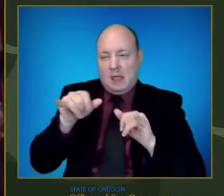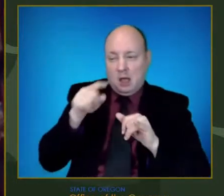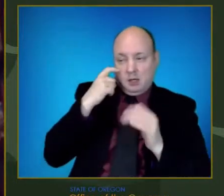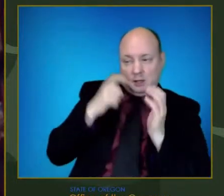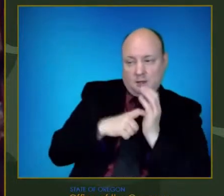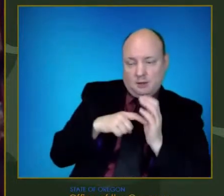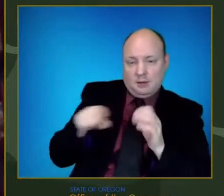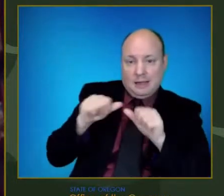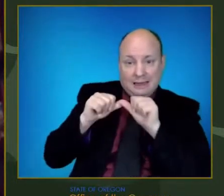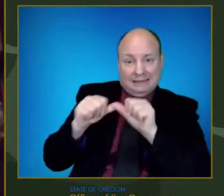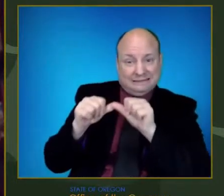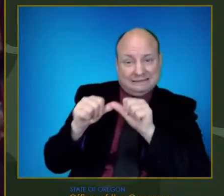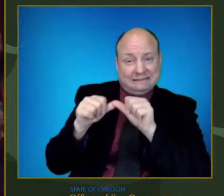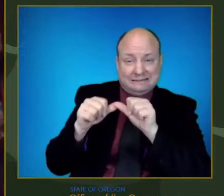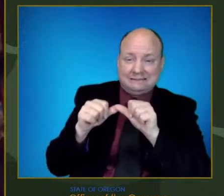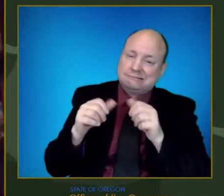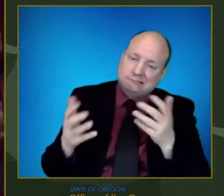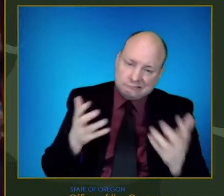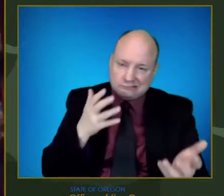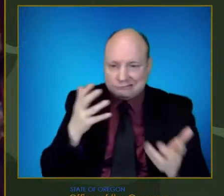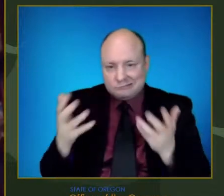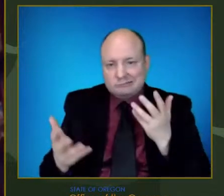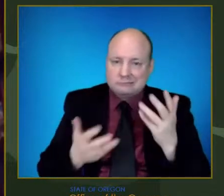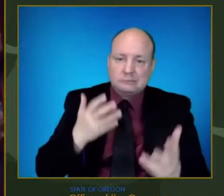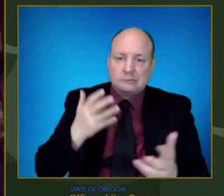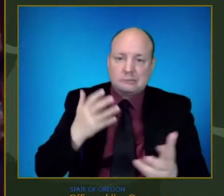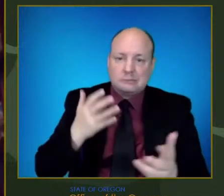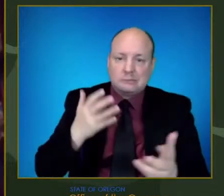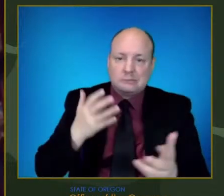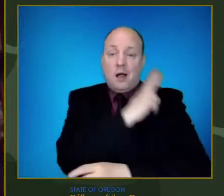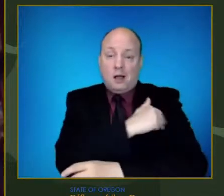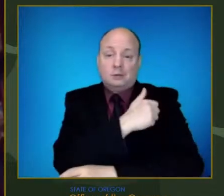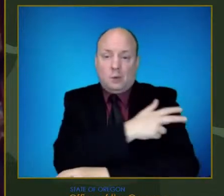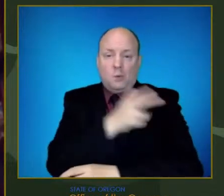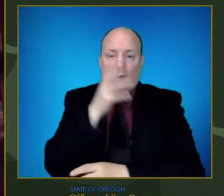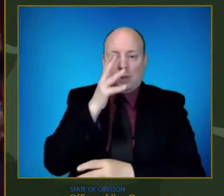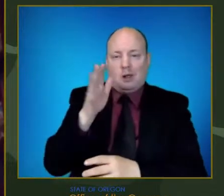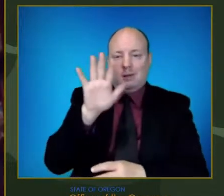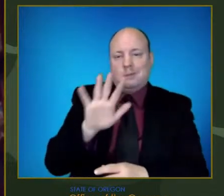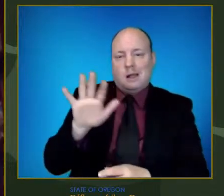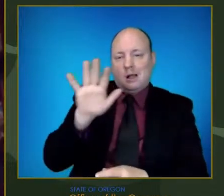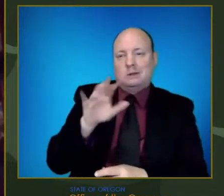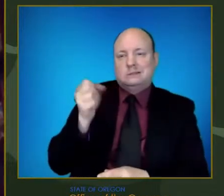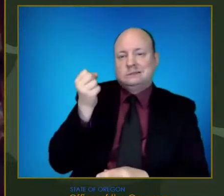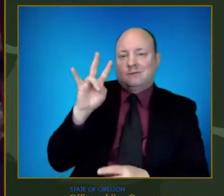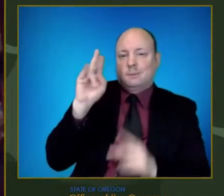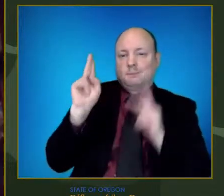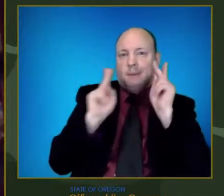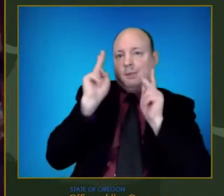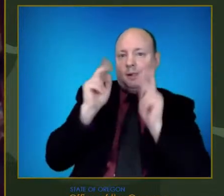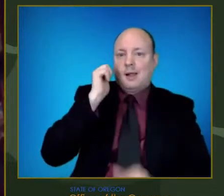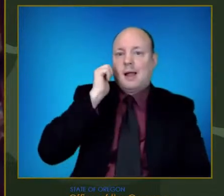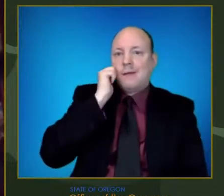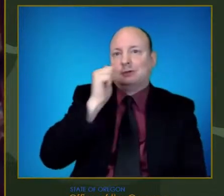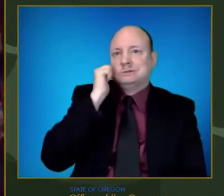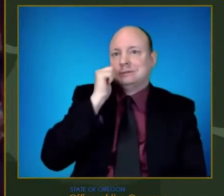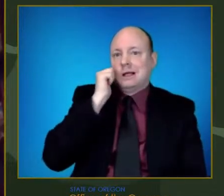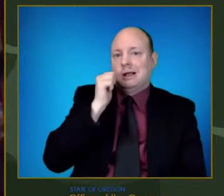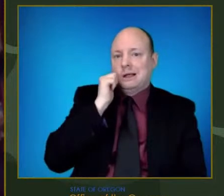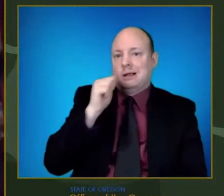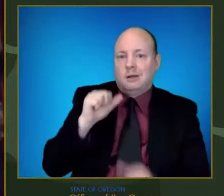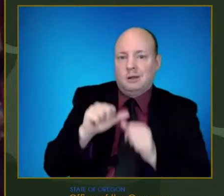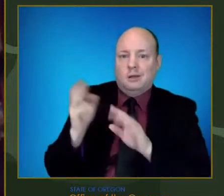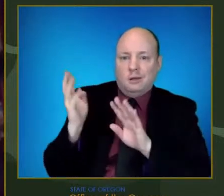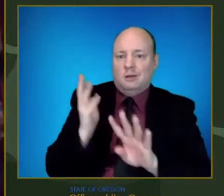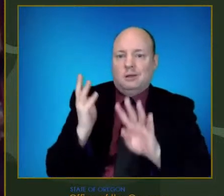increase to 17 for that 2-week period from April 7th through the 20th. If the more contagious variants take off, or